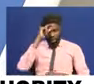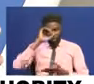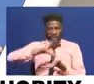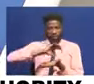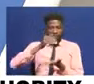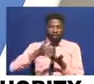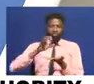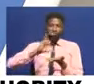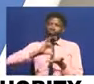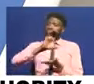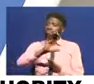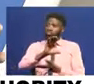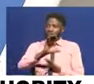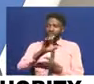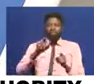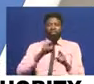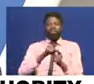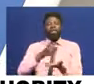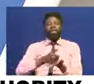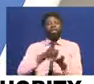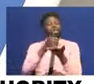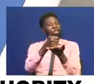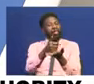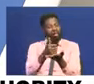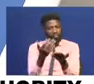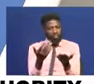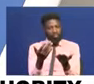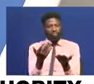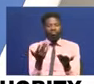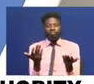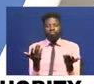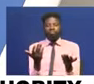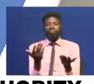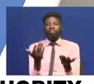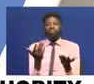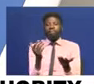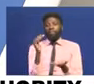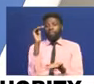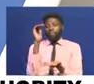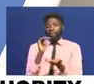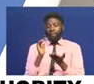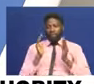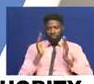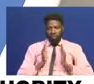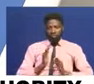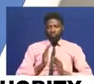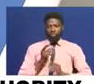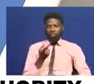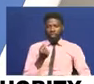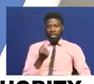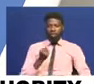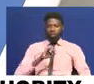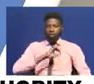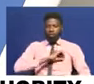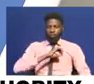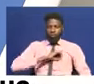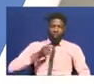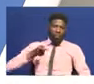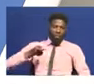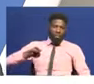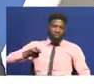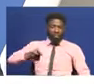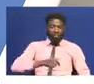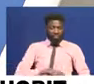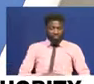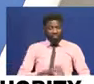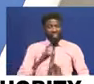also significantly reduce the aspect of out-of-pocket expenditure. So there are a lot of things that are already taken care of in terms of the